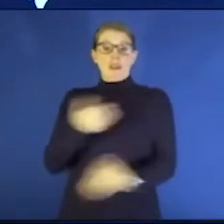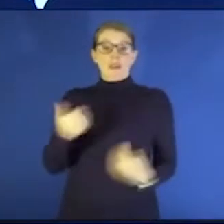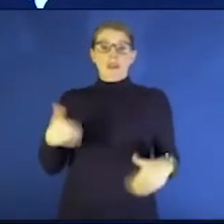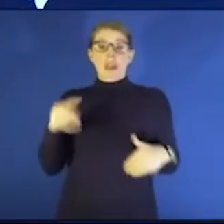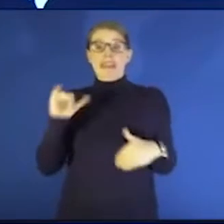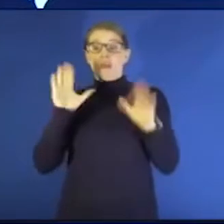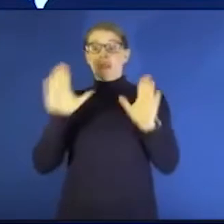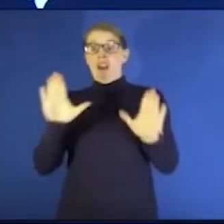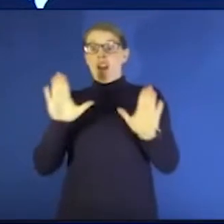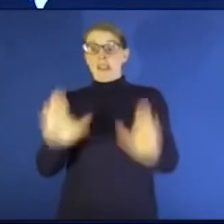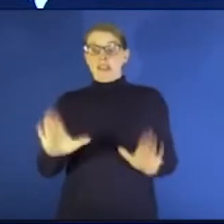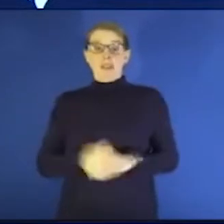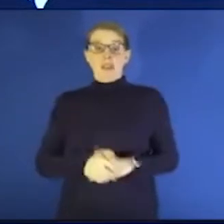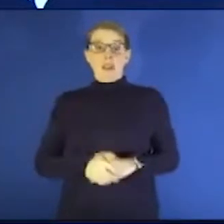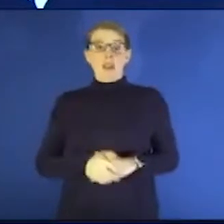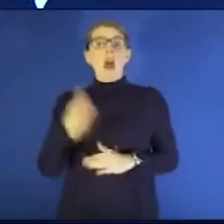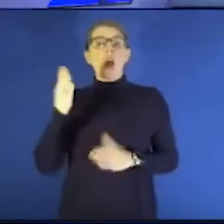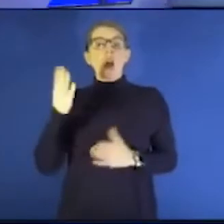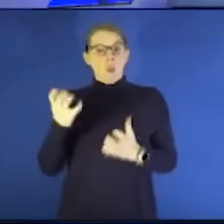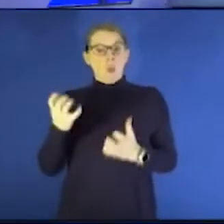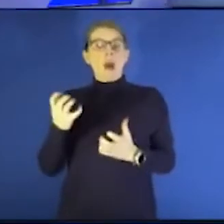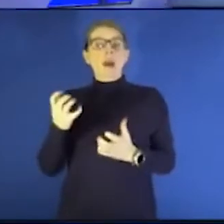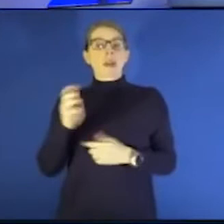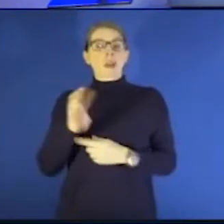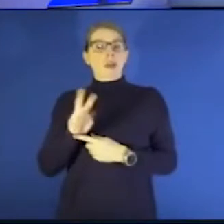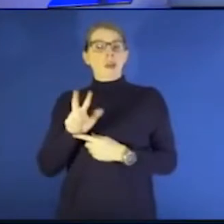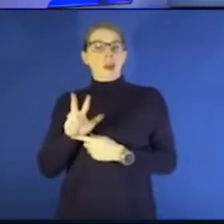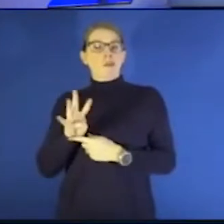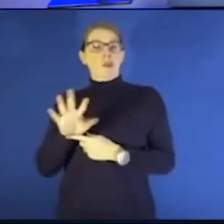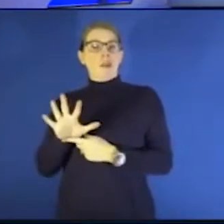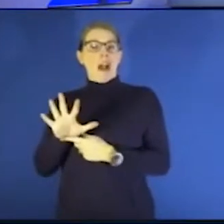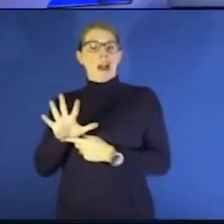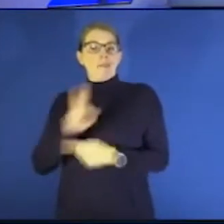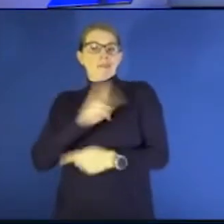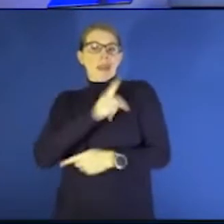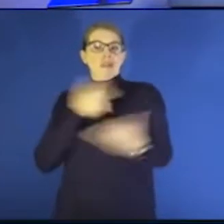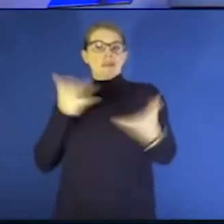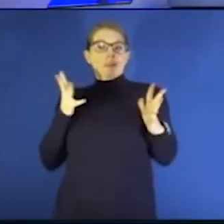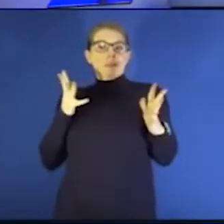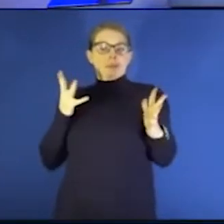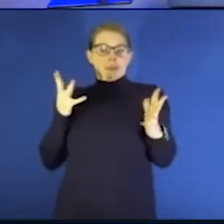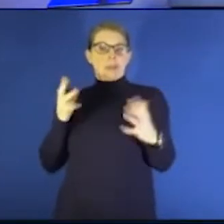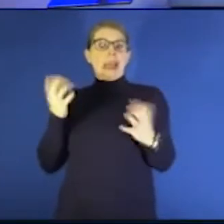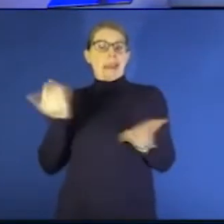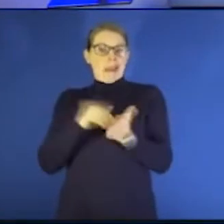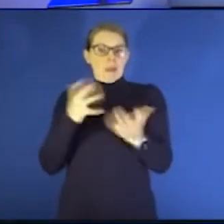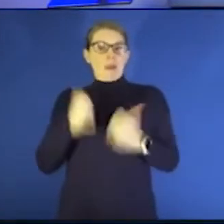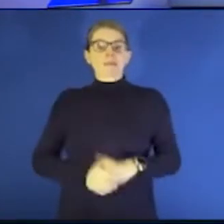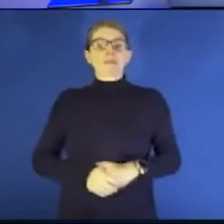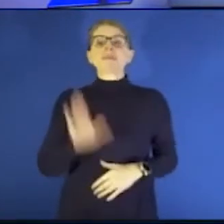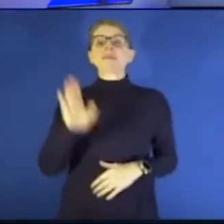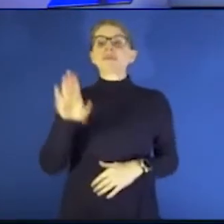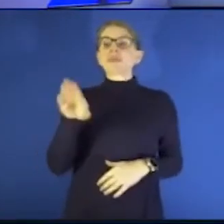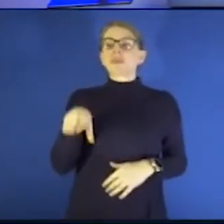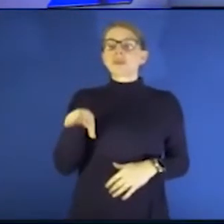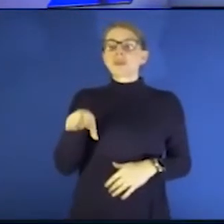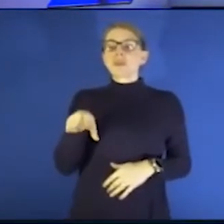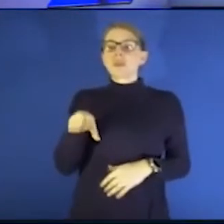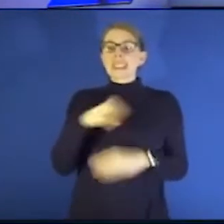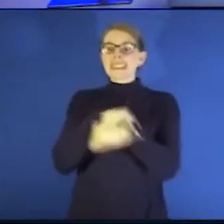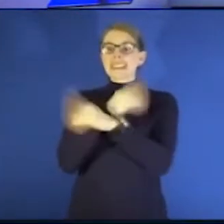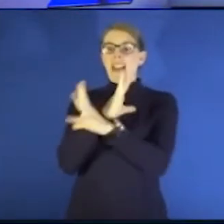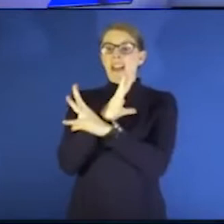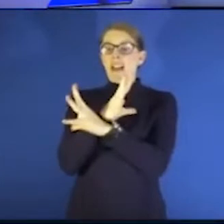We want those days to come back. Hey, Dr. Douglas, Joellen wants to know, what do you think of the role of telehealth in making sure